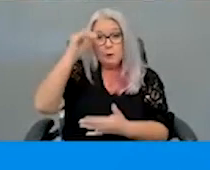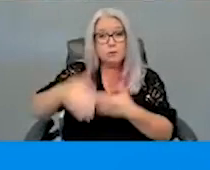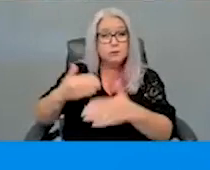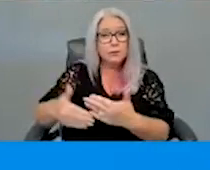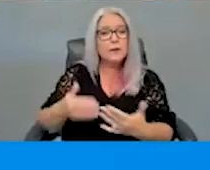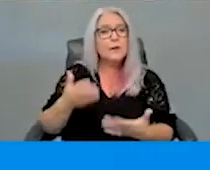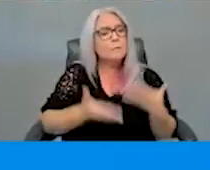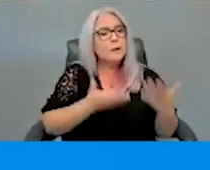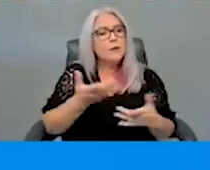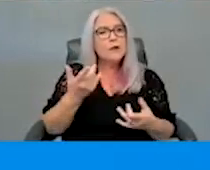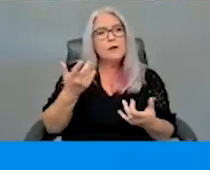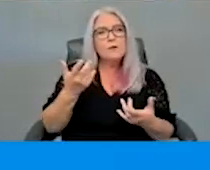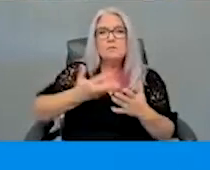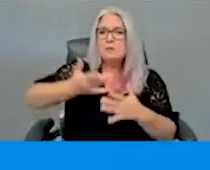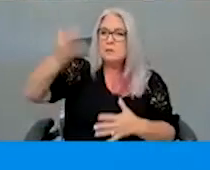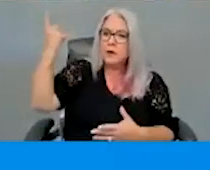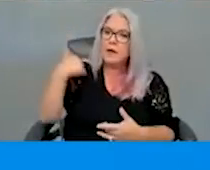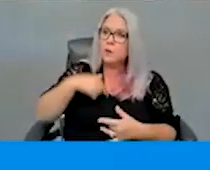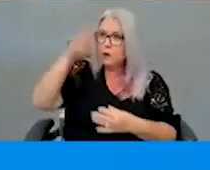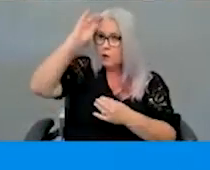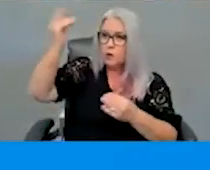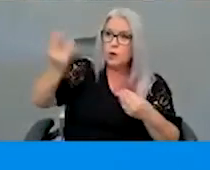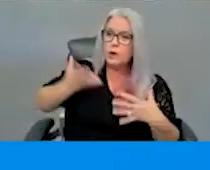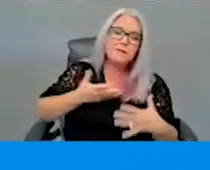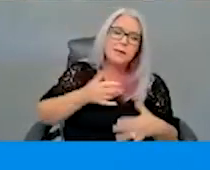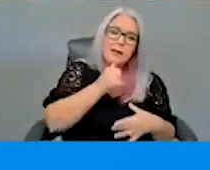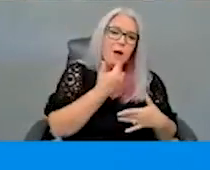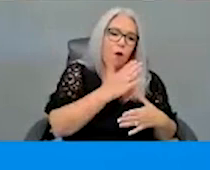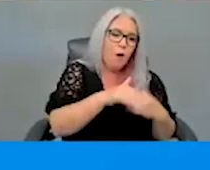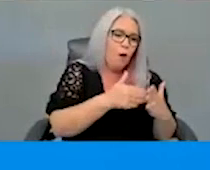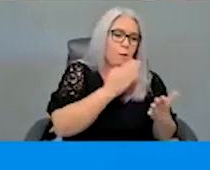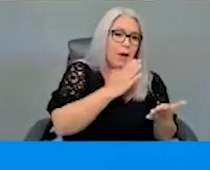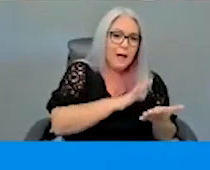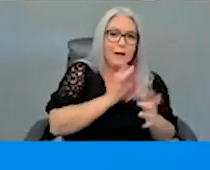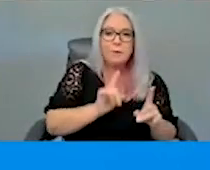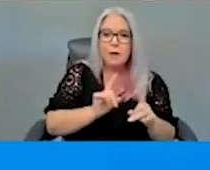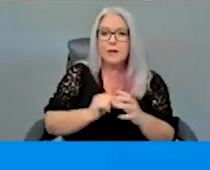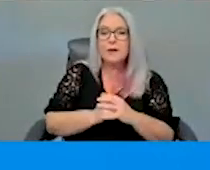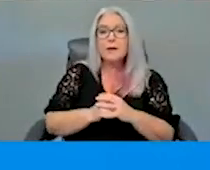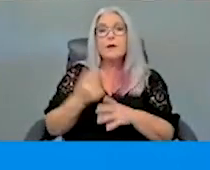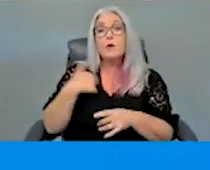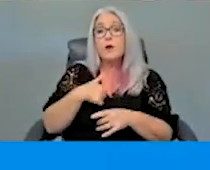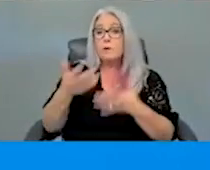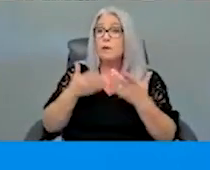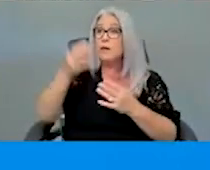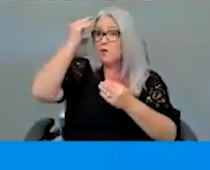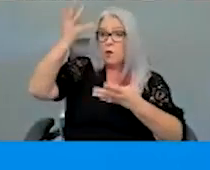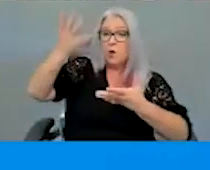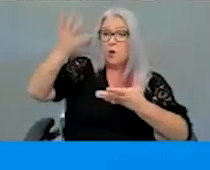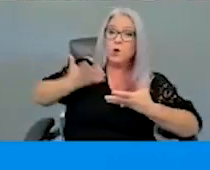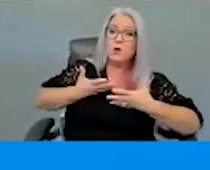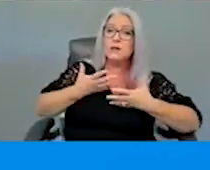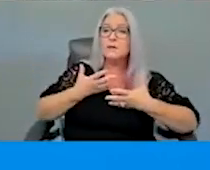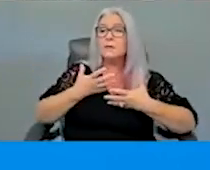told, and it's not all bad. So I'm going to try to give examples that aren't all bad. So we may have been told to be extra